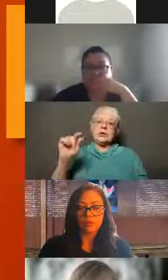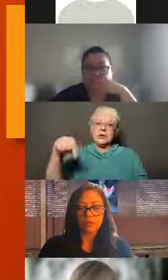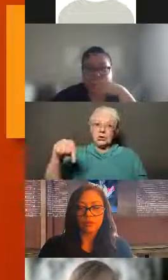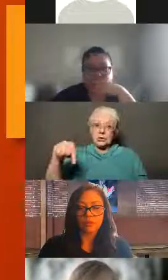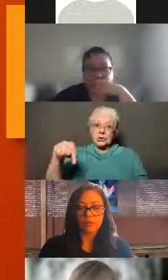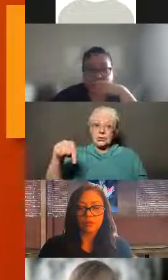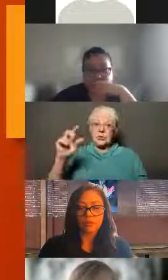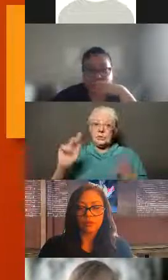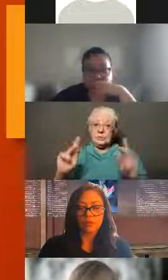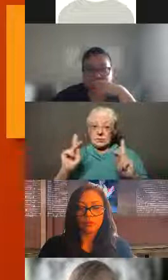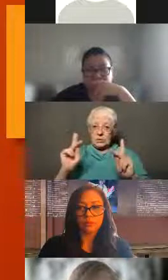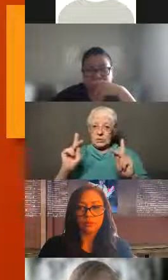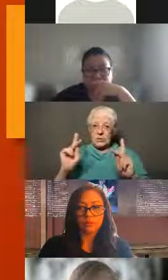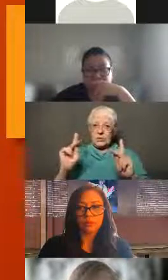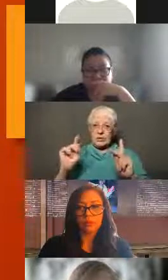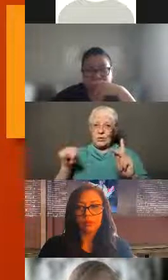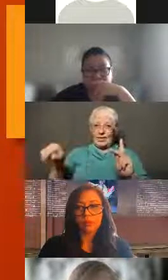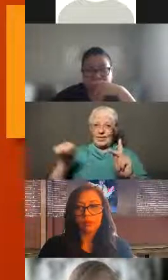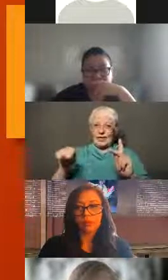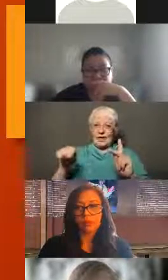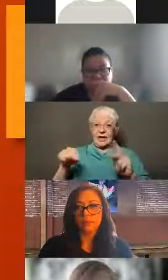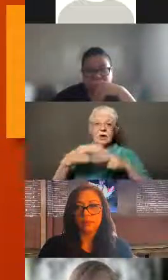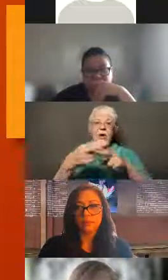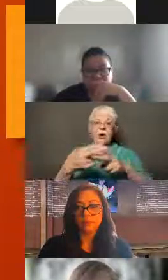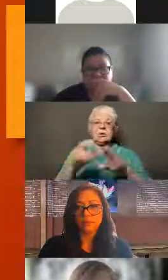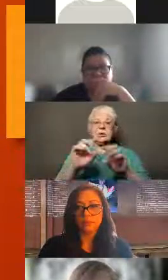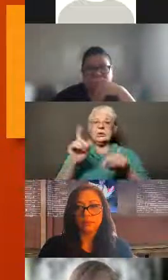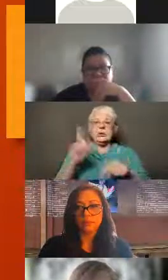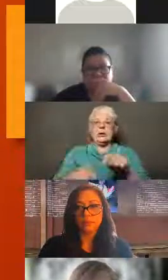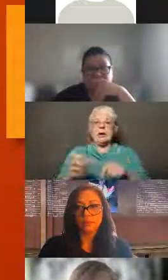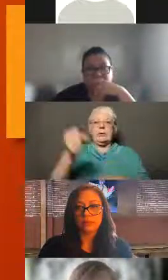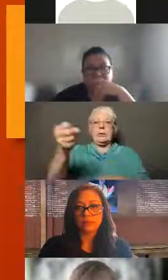they called unplaceable. How was that?